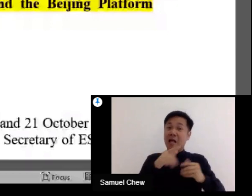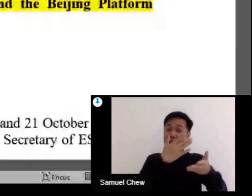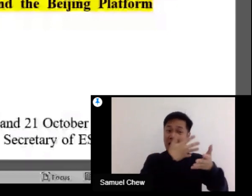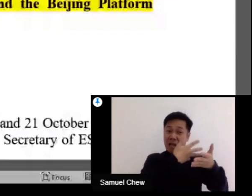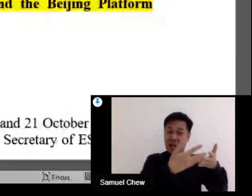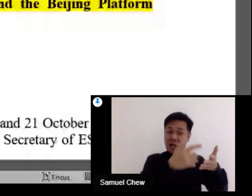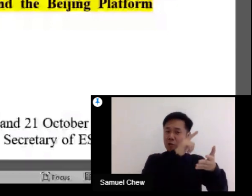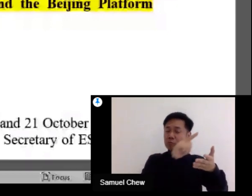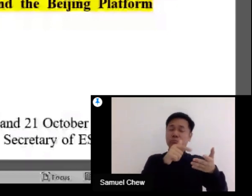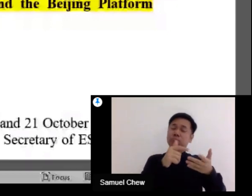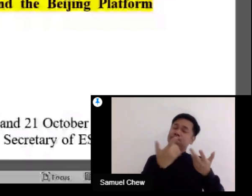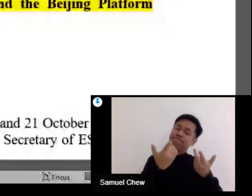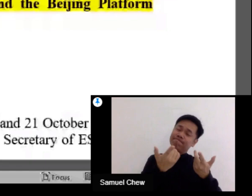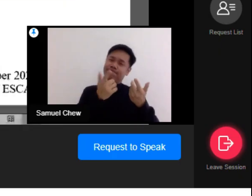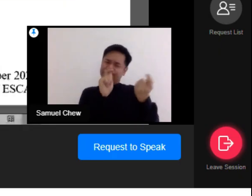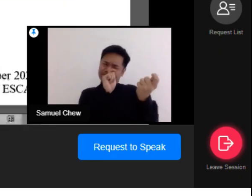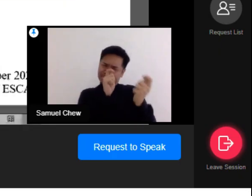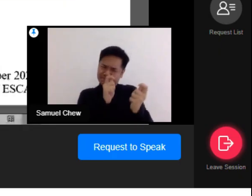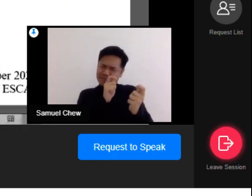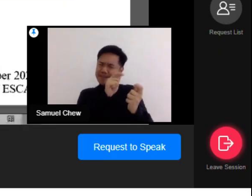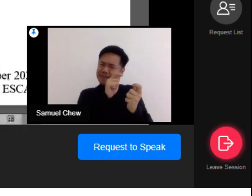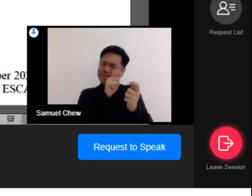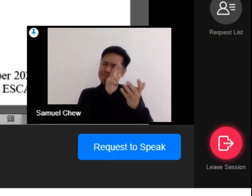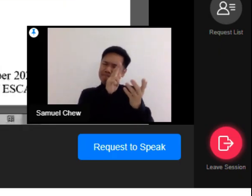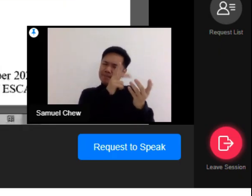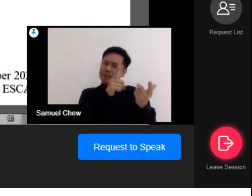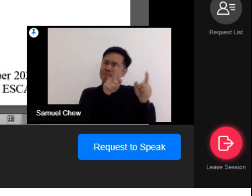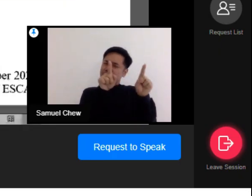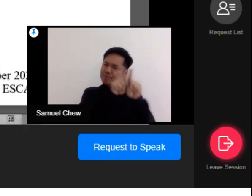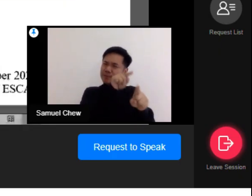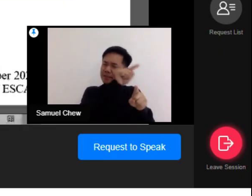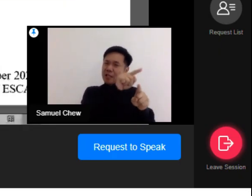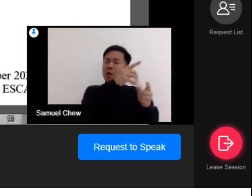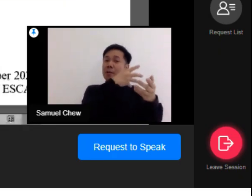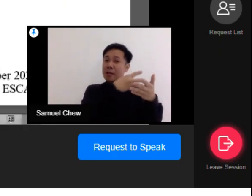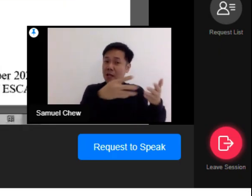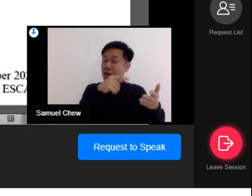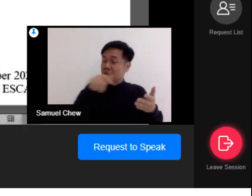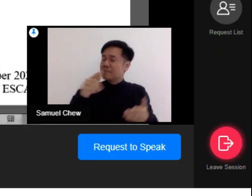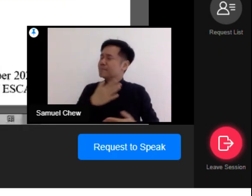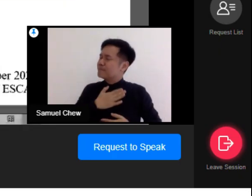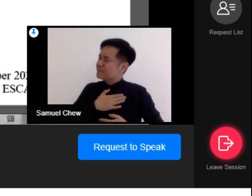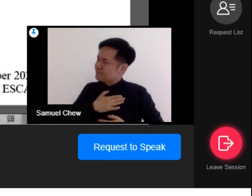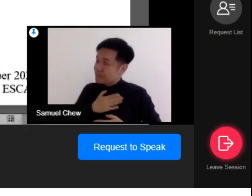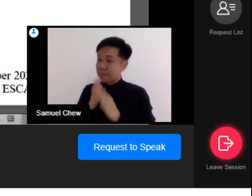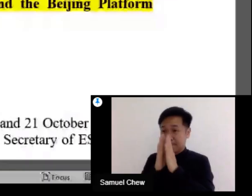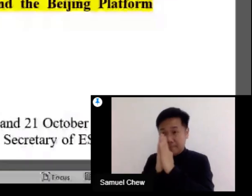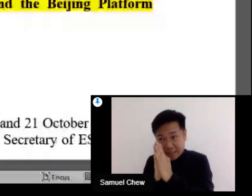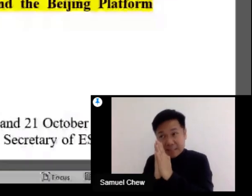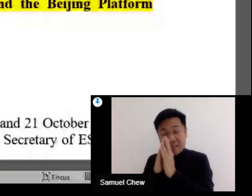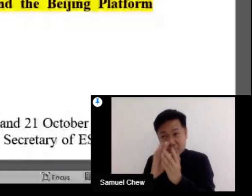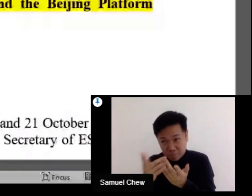best extent possible agreed language. So I seek your indulgence and cooperation.